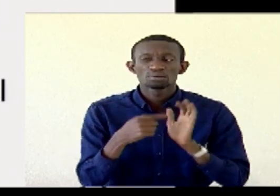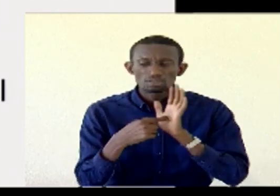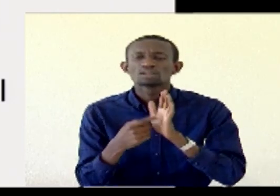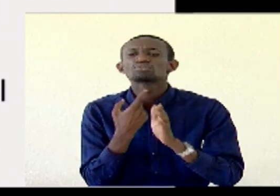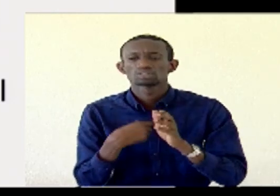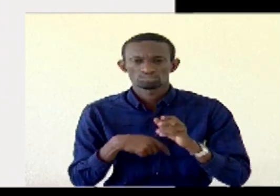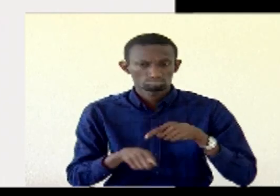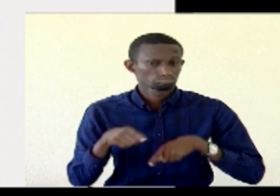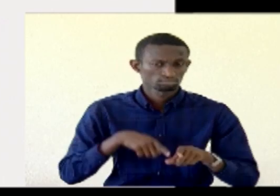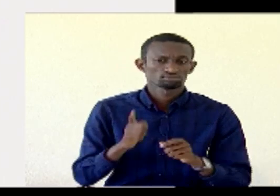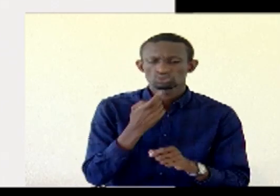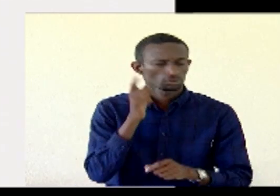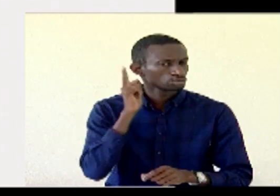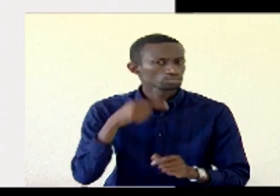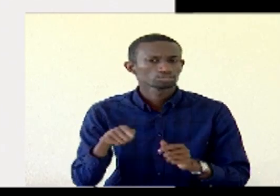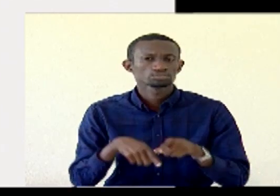brain.